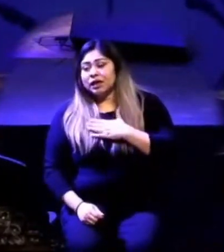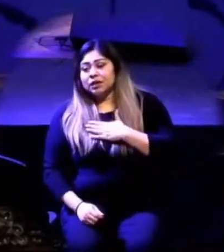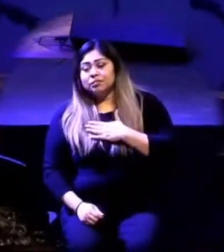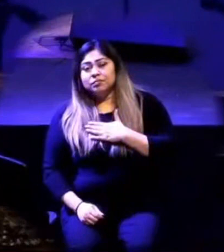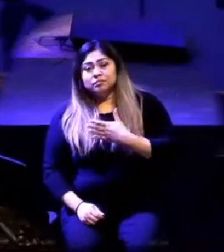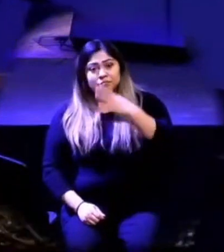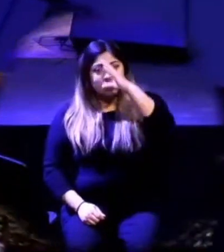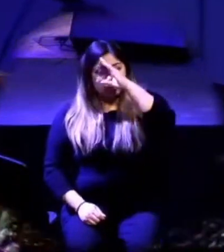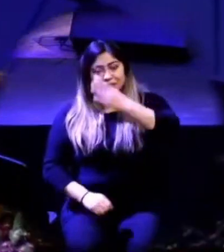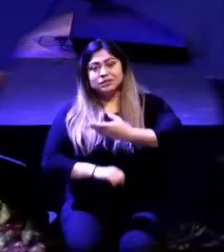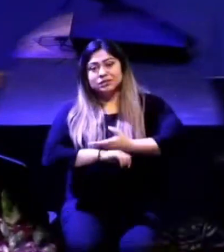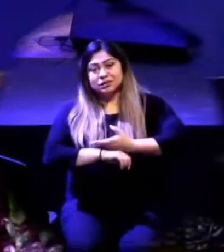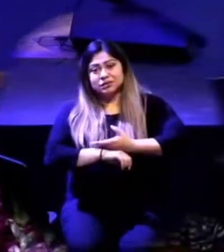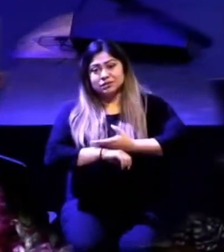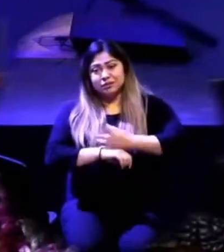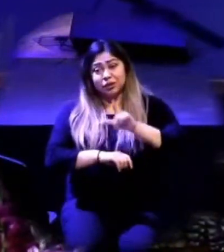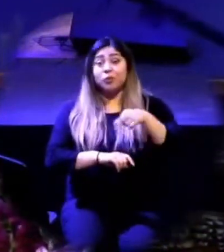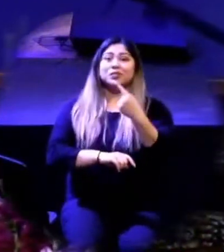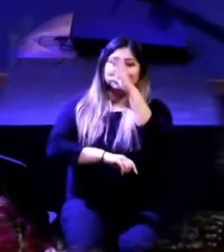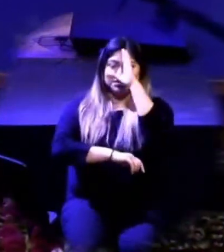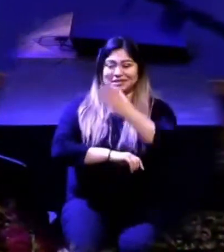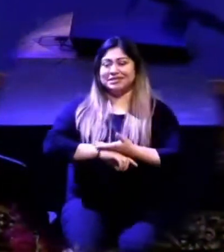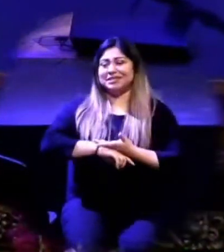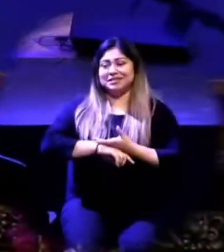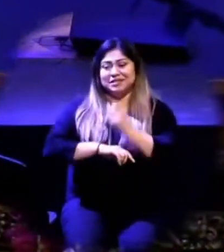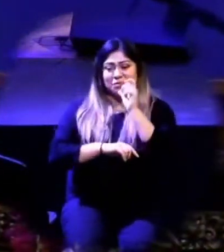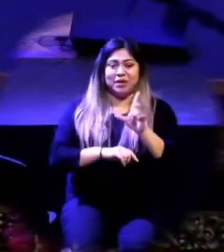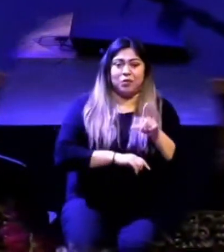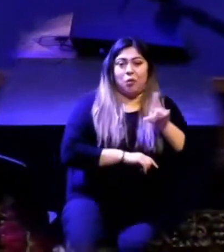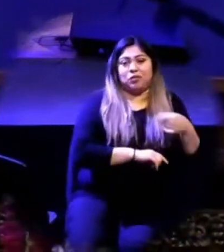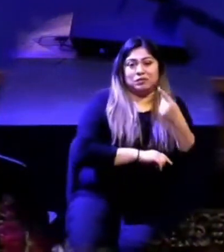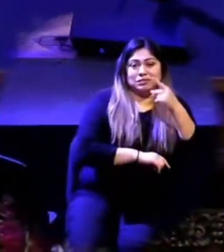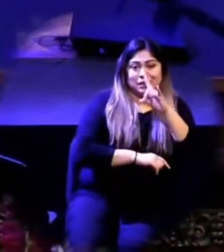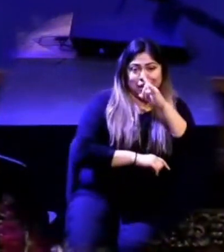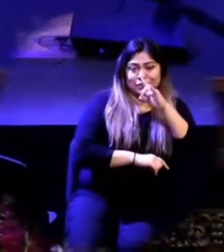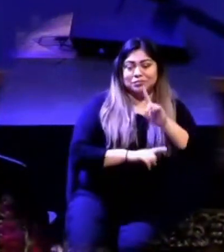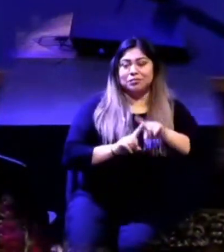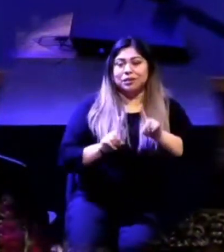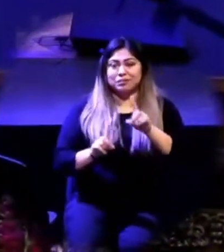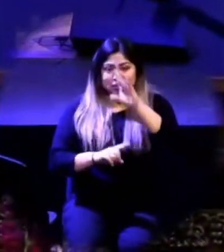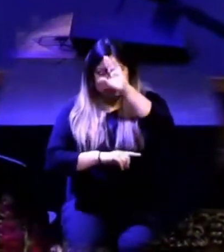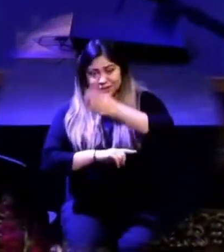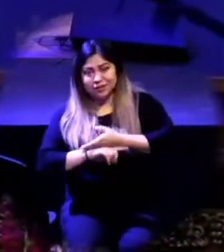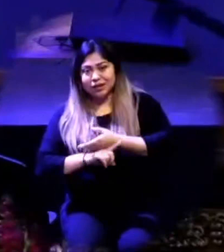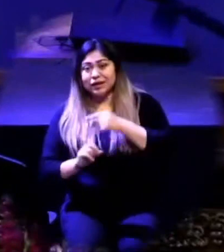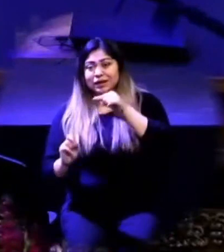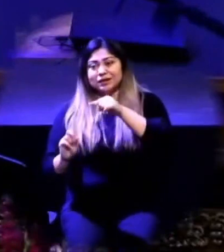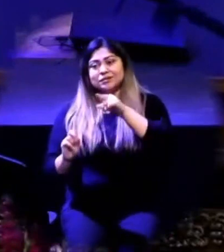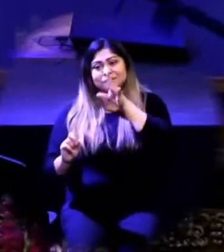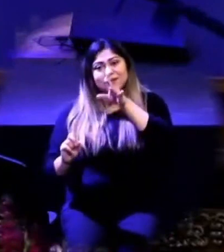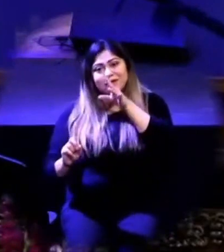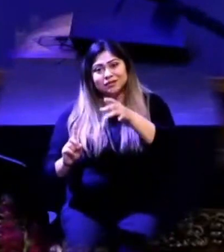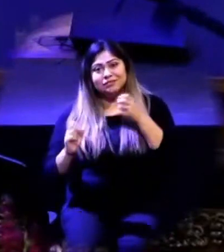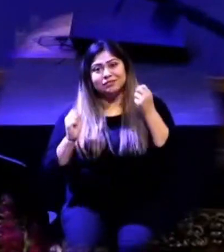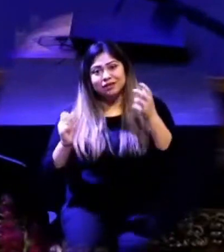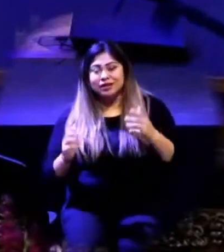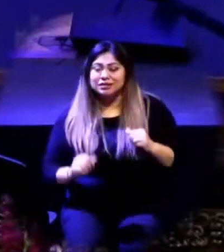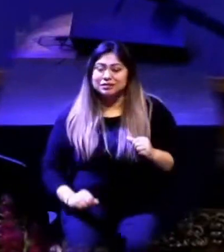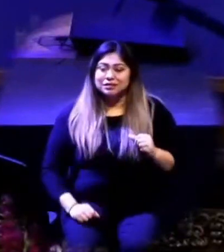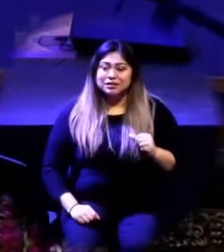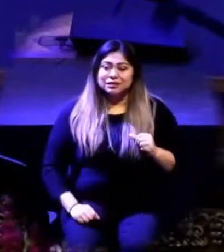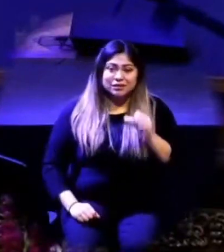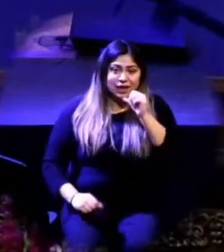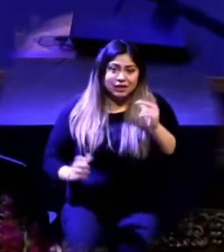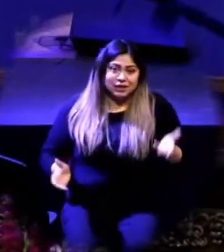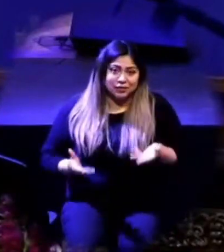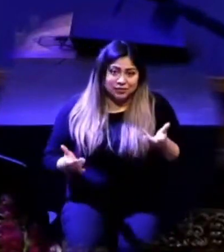my only child, but my only son, he is the talkative one in the family. And he's not here today, so you'll have to ask him next week.